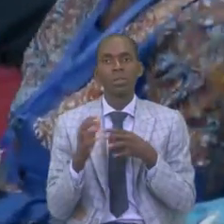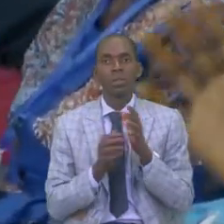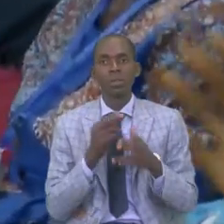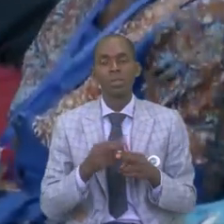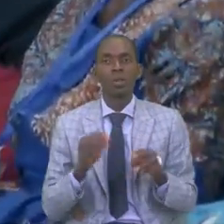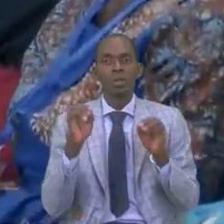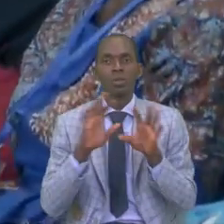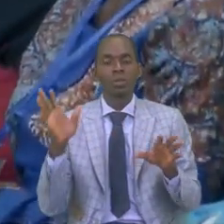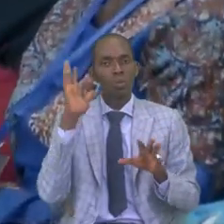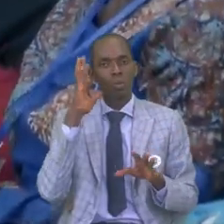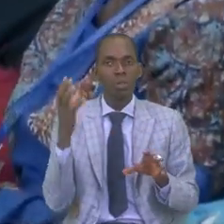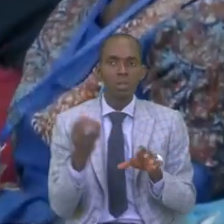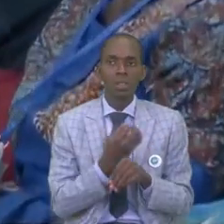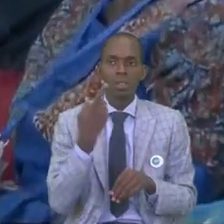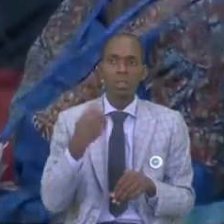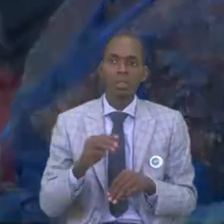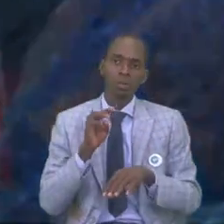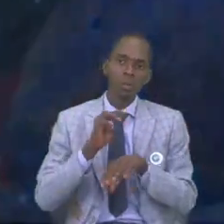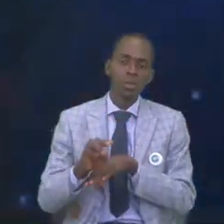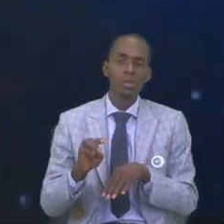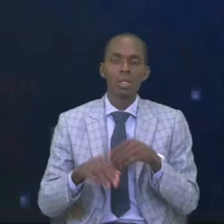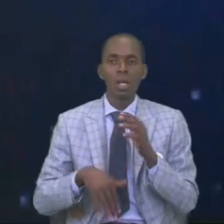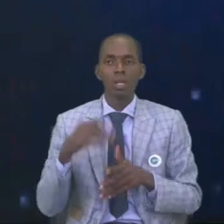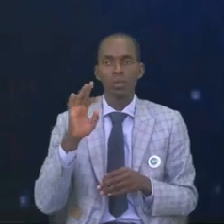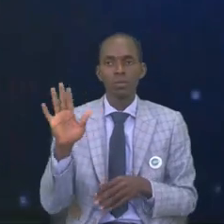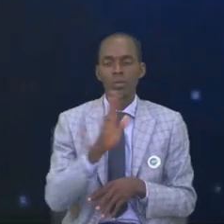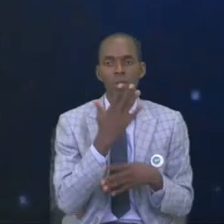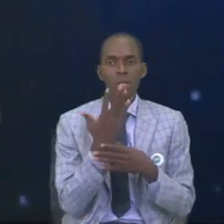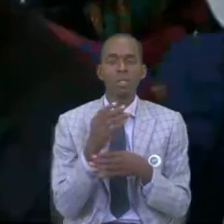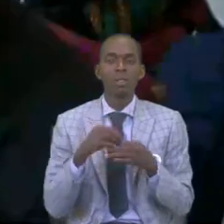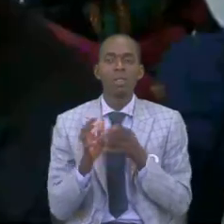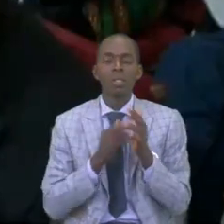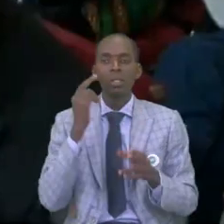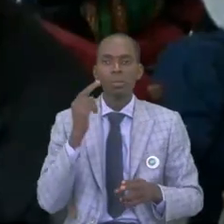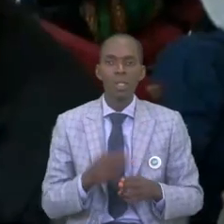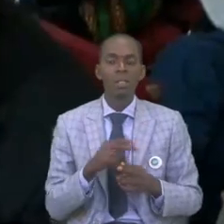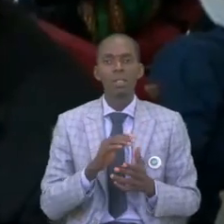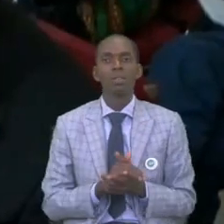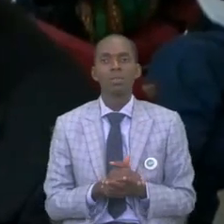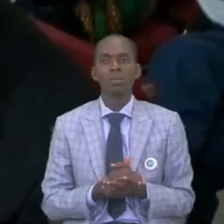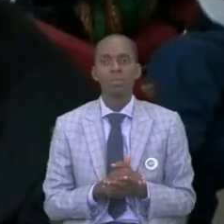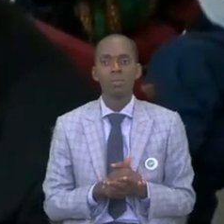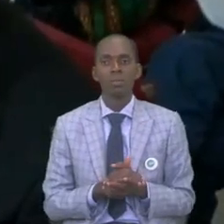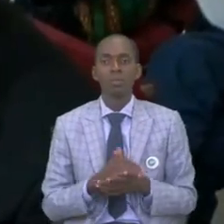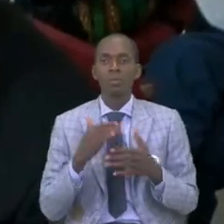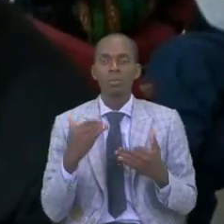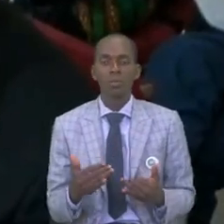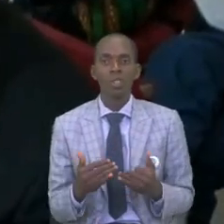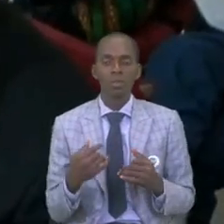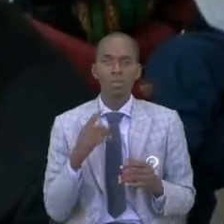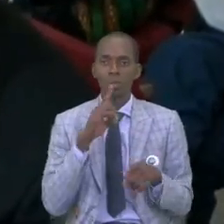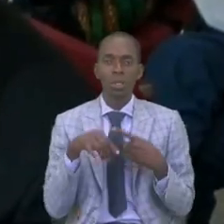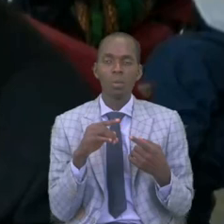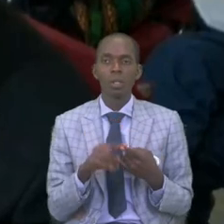take the ministry away from your hand in Jesus' name. Yeah. Now we're talking about this. It's